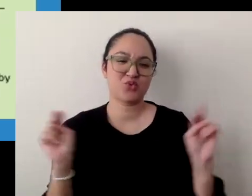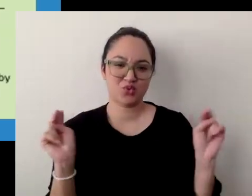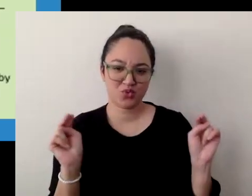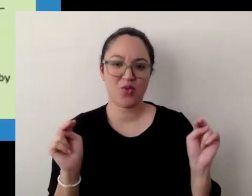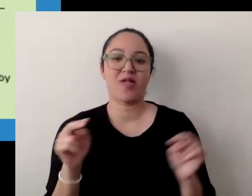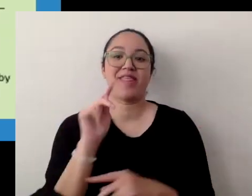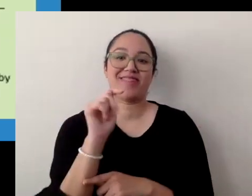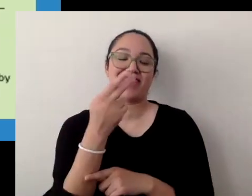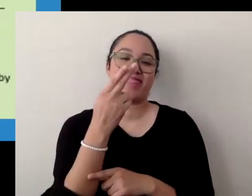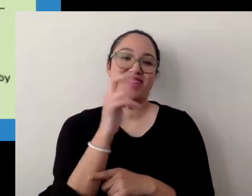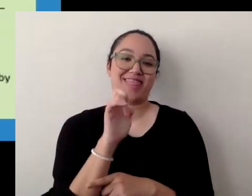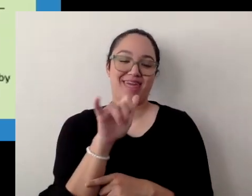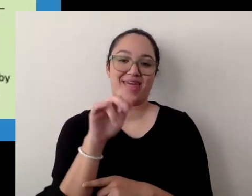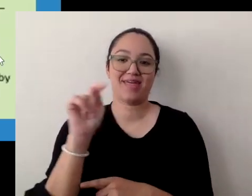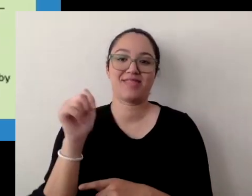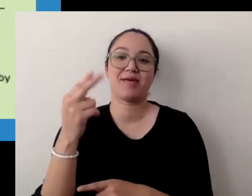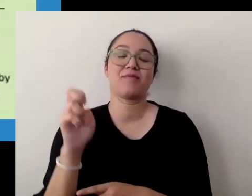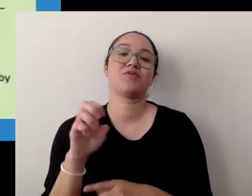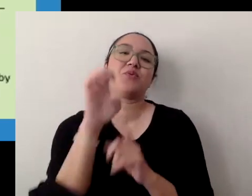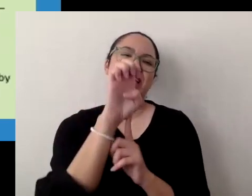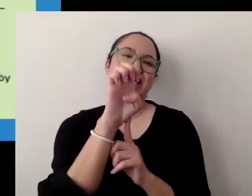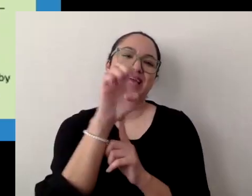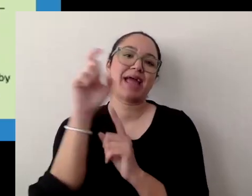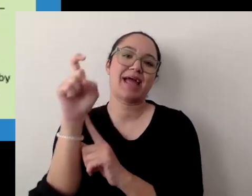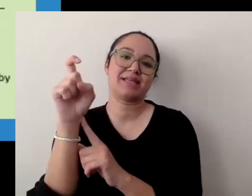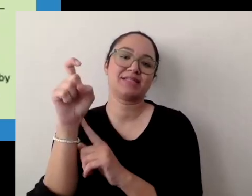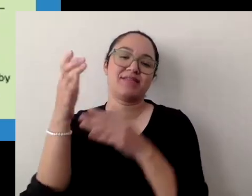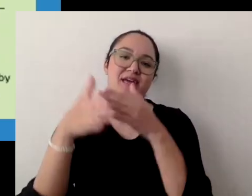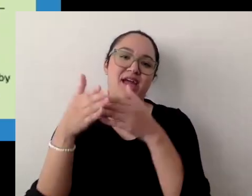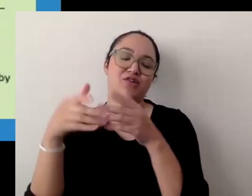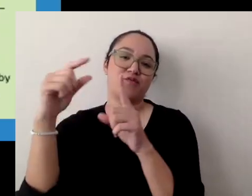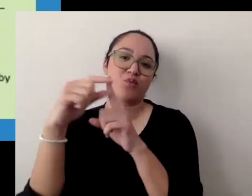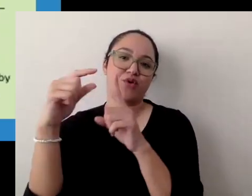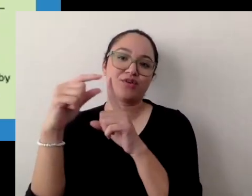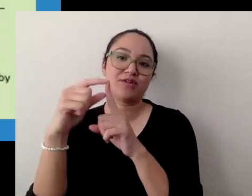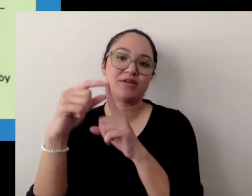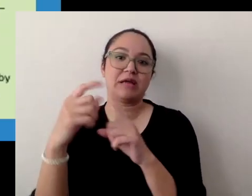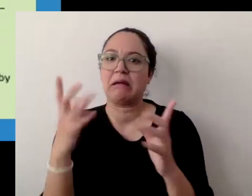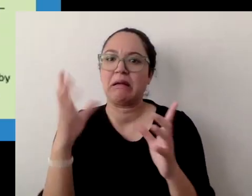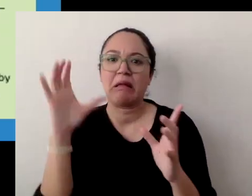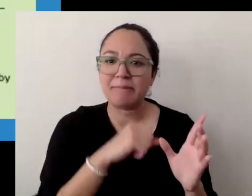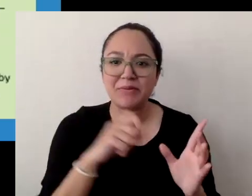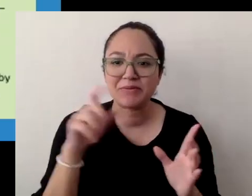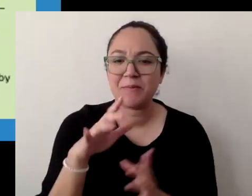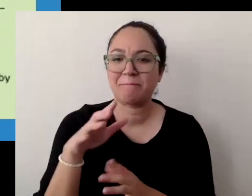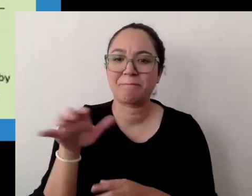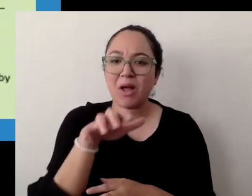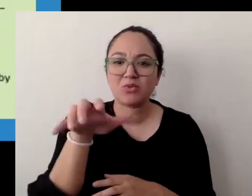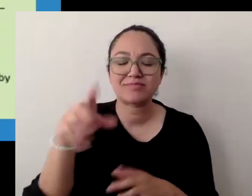an X or an E at the end of the word. I kind of lose my mouse occasionally, so I apologize for